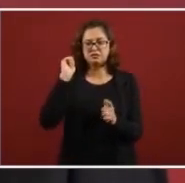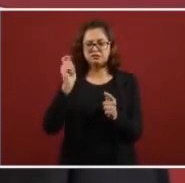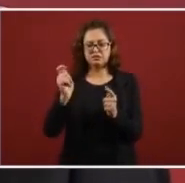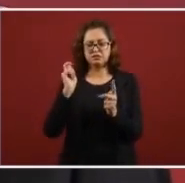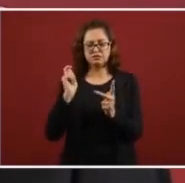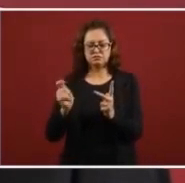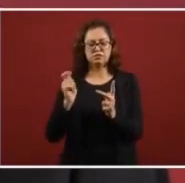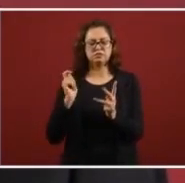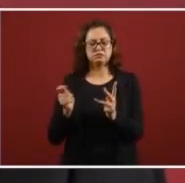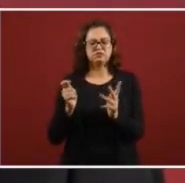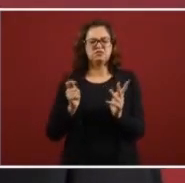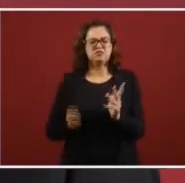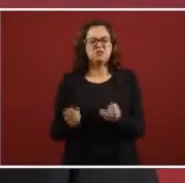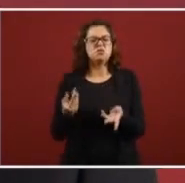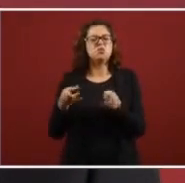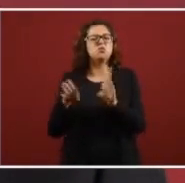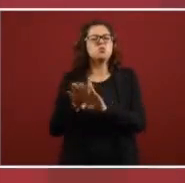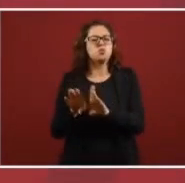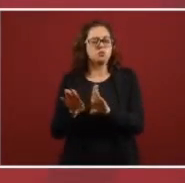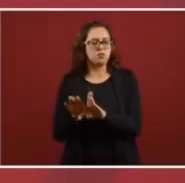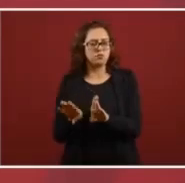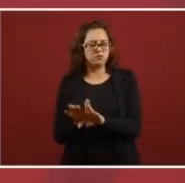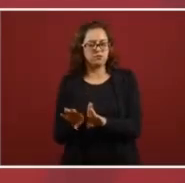I defined